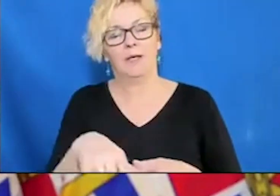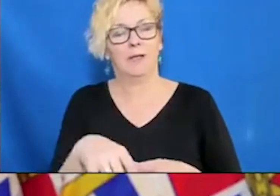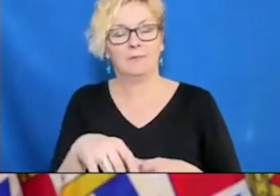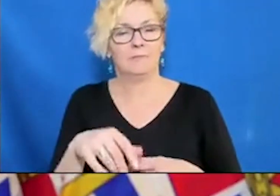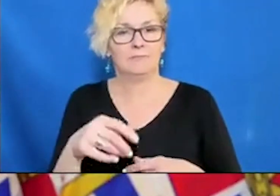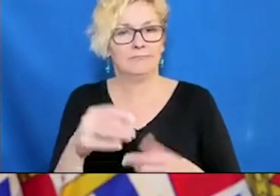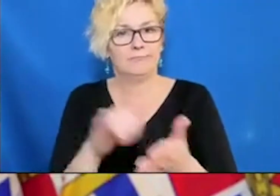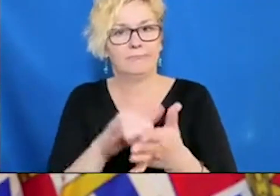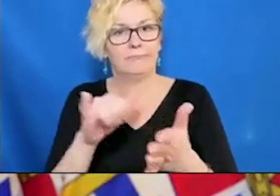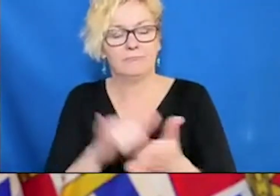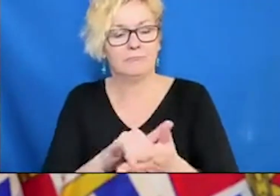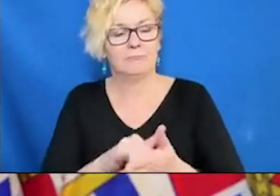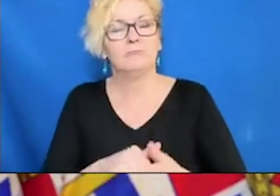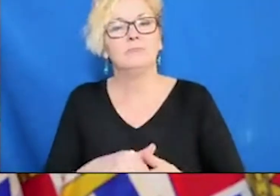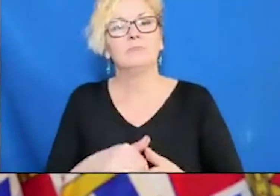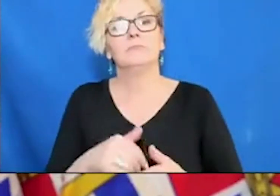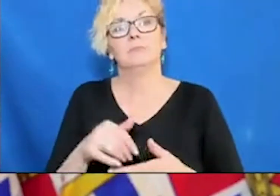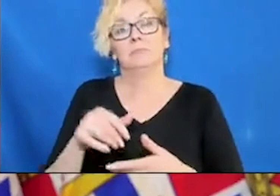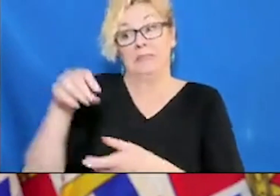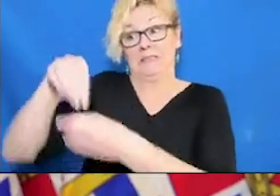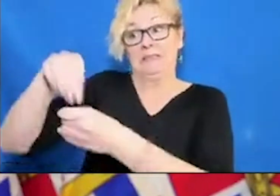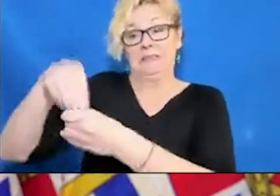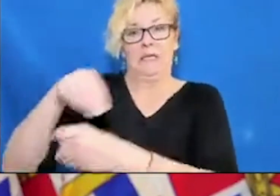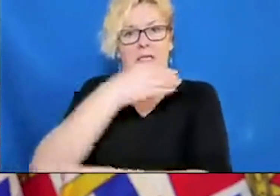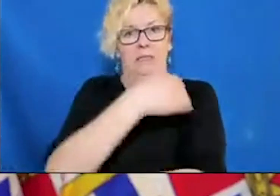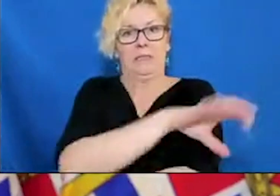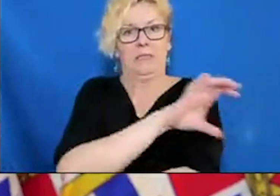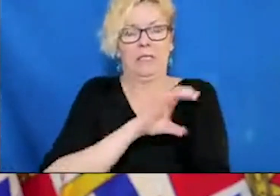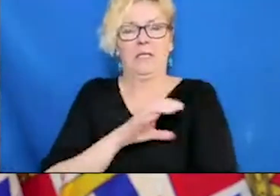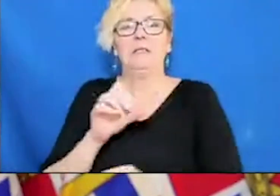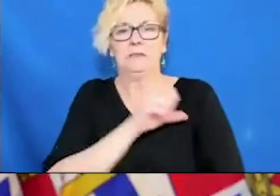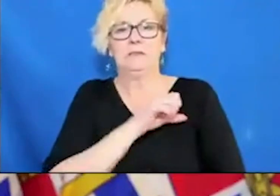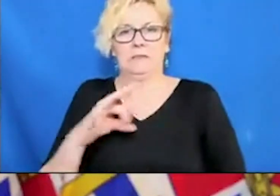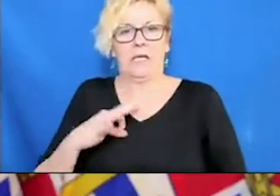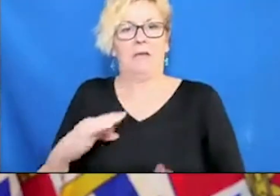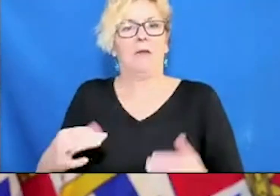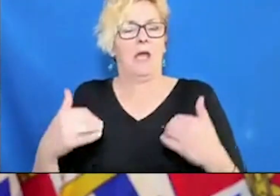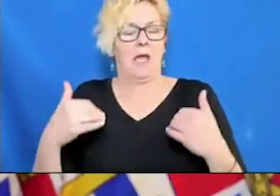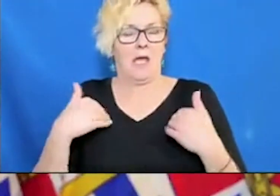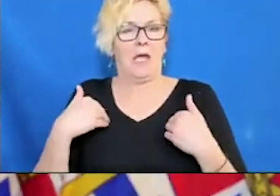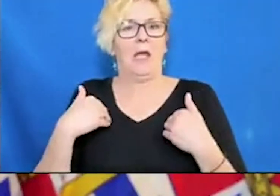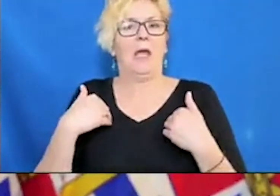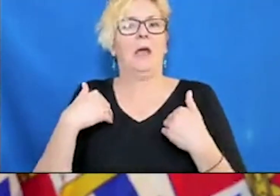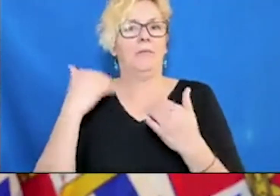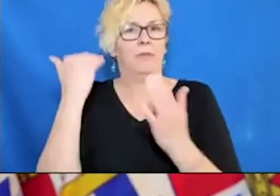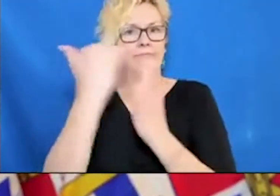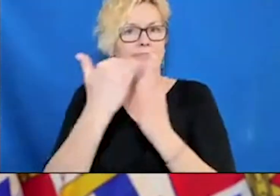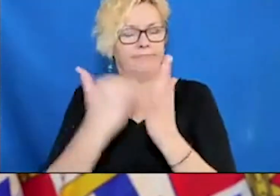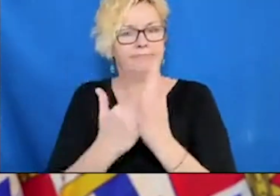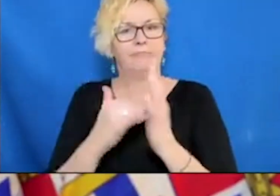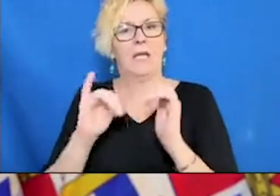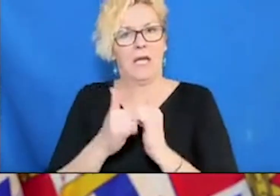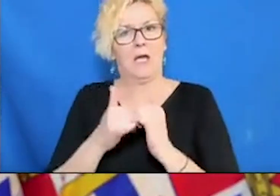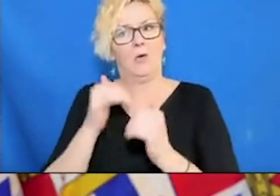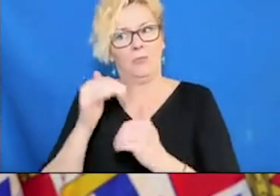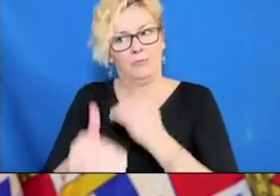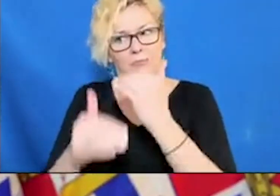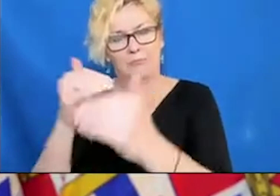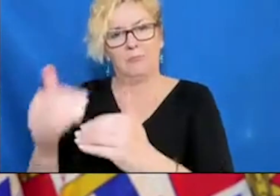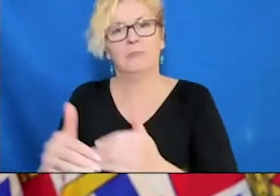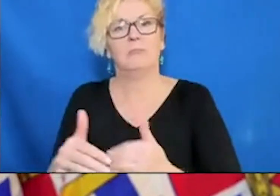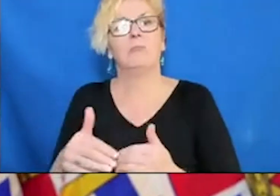very detailed plan, and it varies by where the immunization is happening. But so far